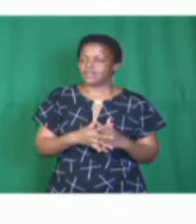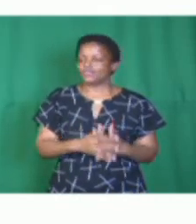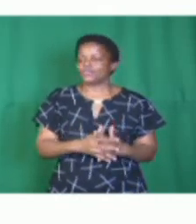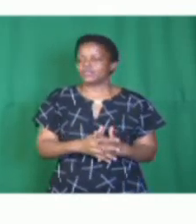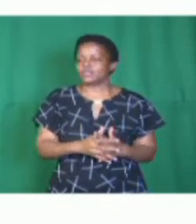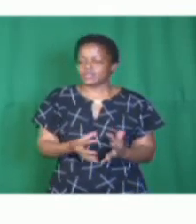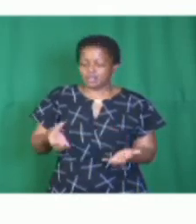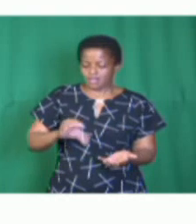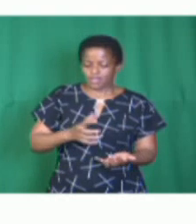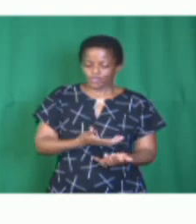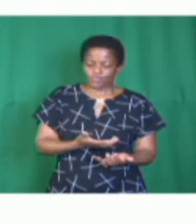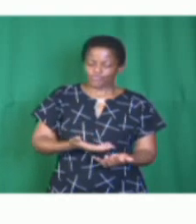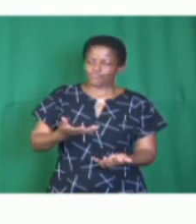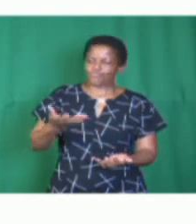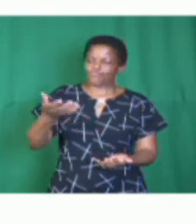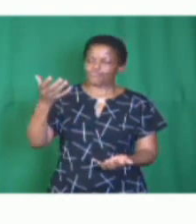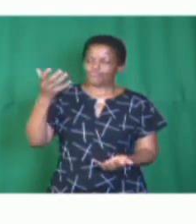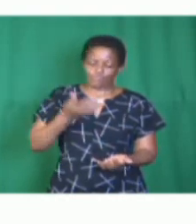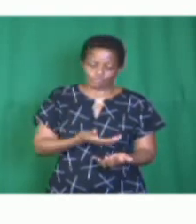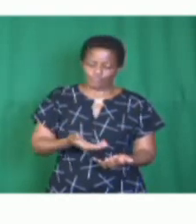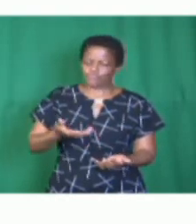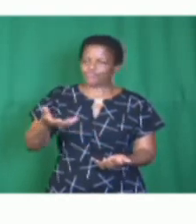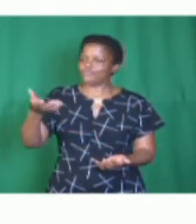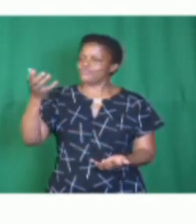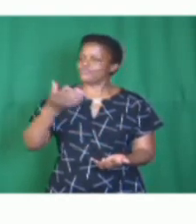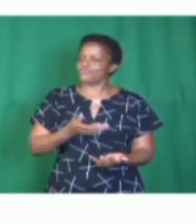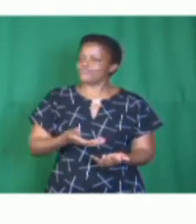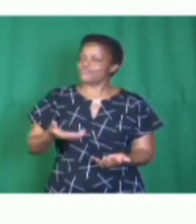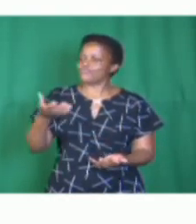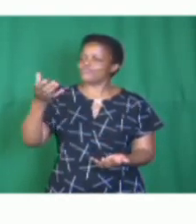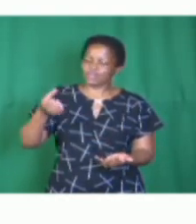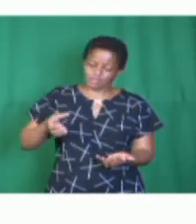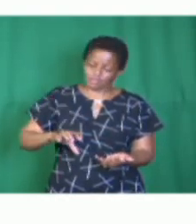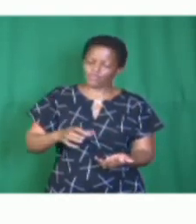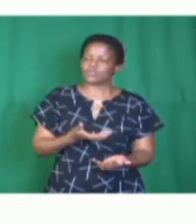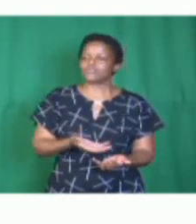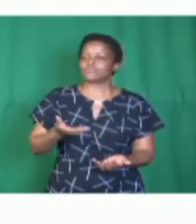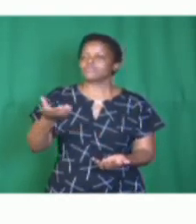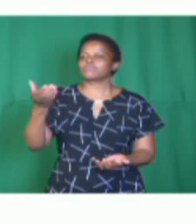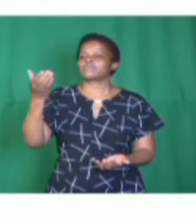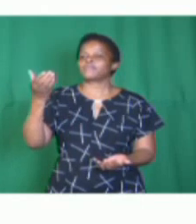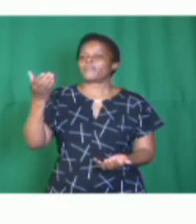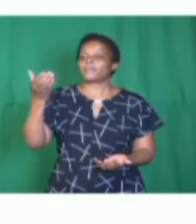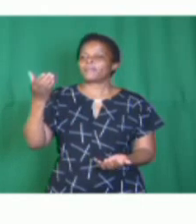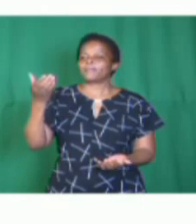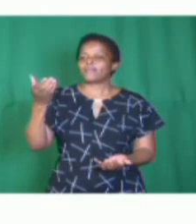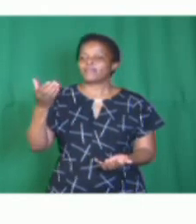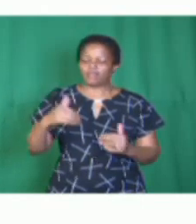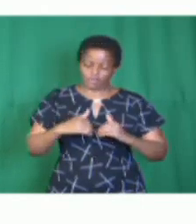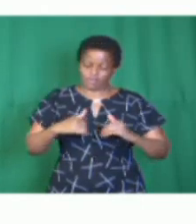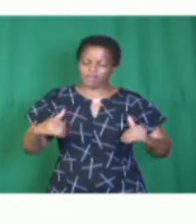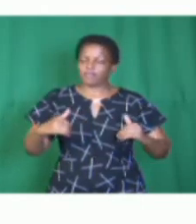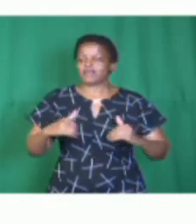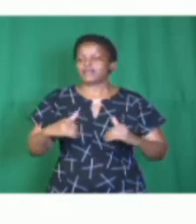the liquid evaporates. So in that way, the mixture here is